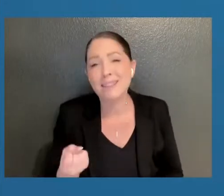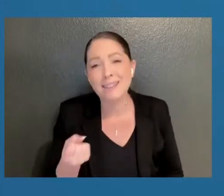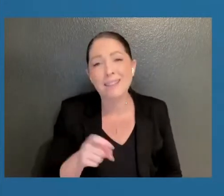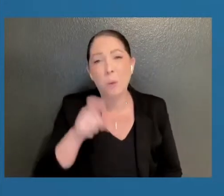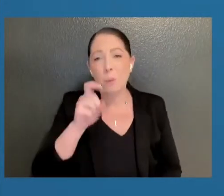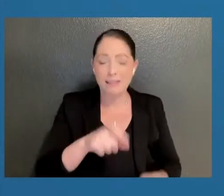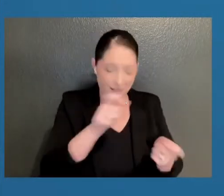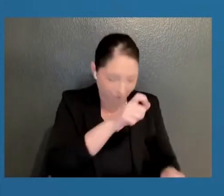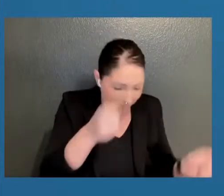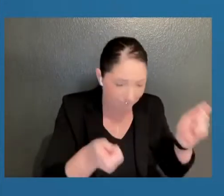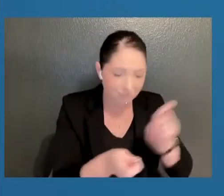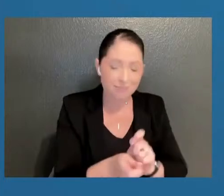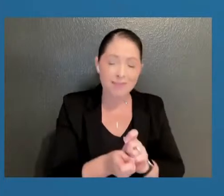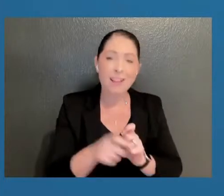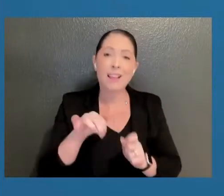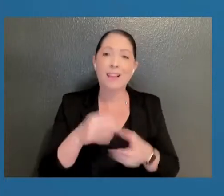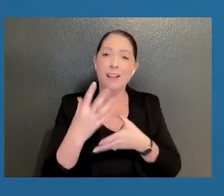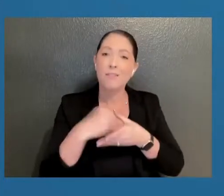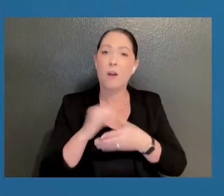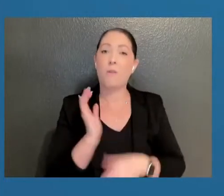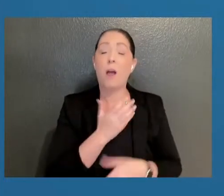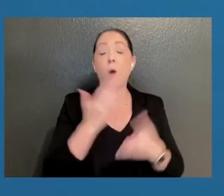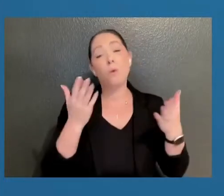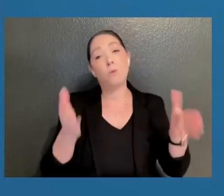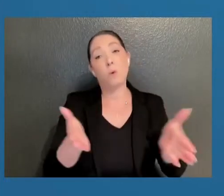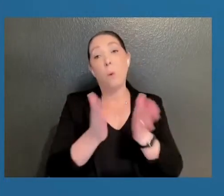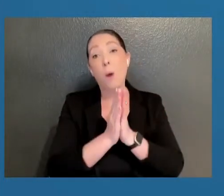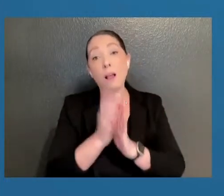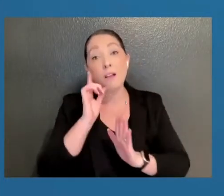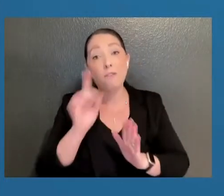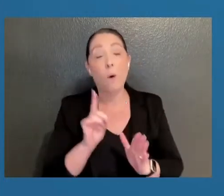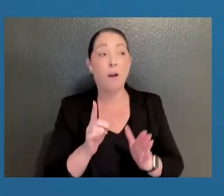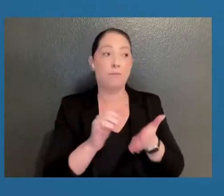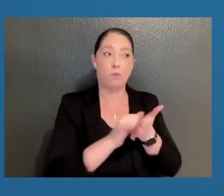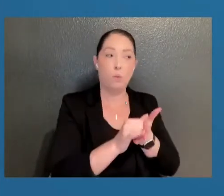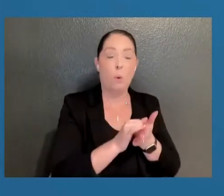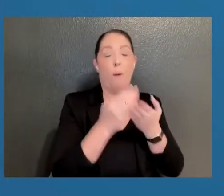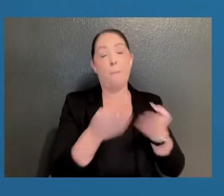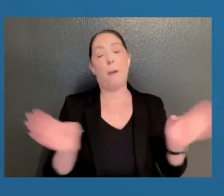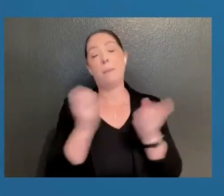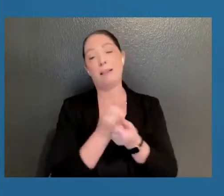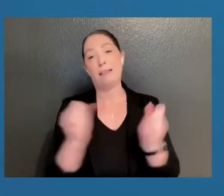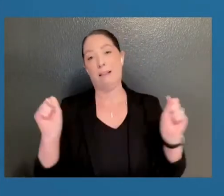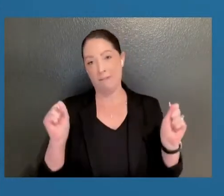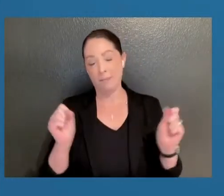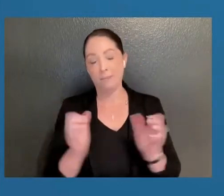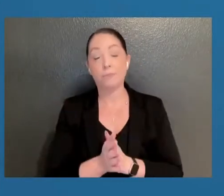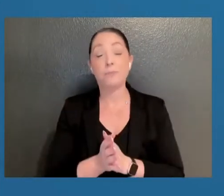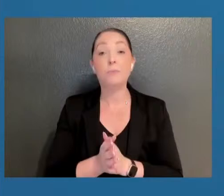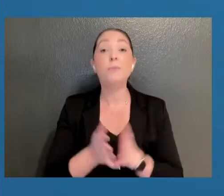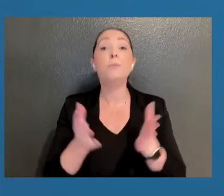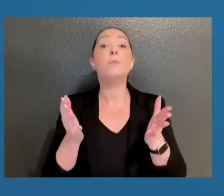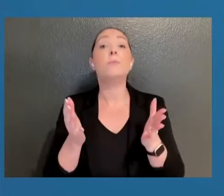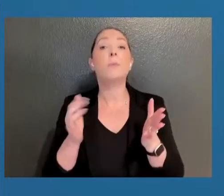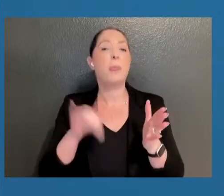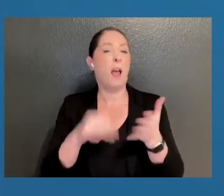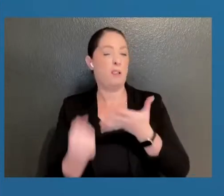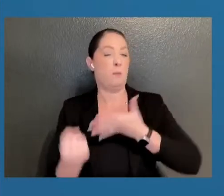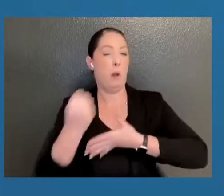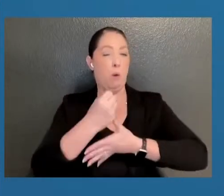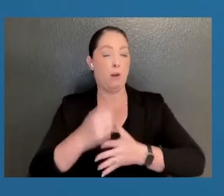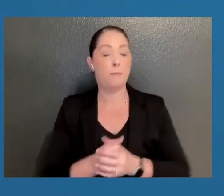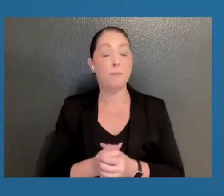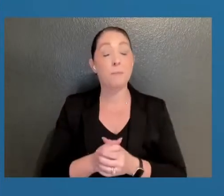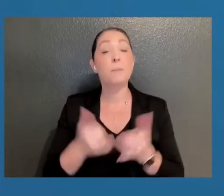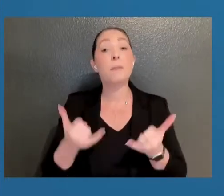York State even safer because, again, public safety is our #1 priority. At this point, I want to offer the podium to our president